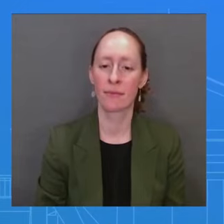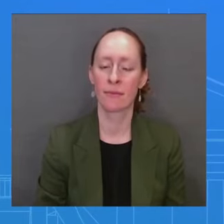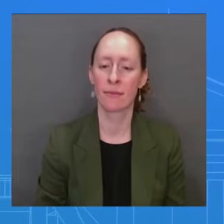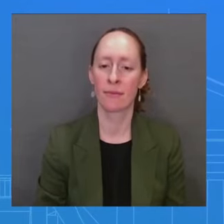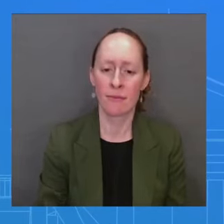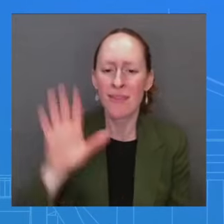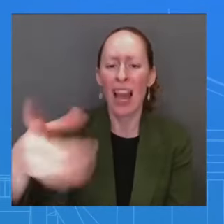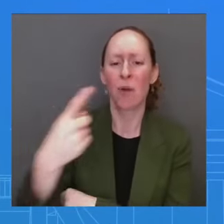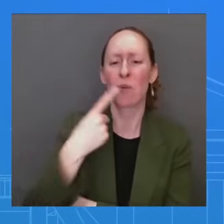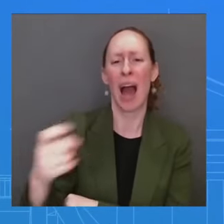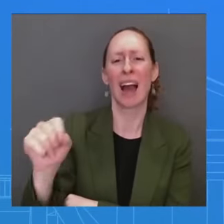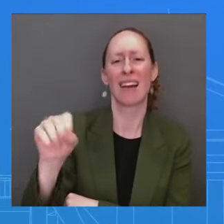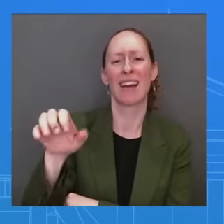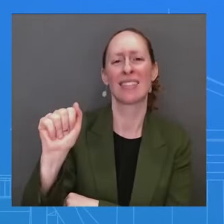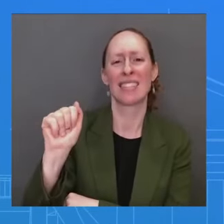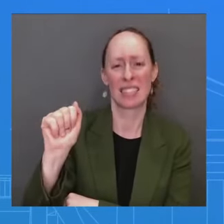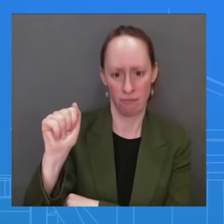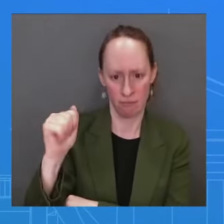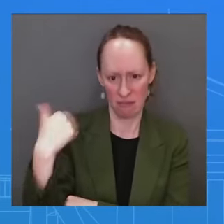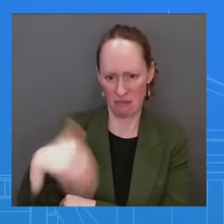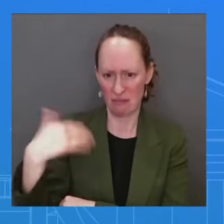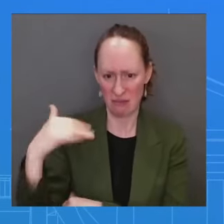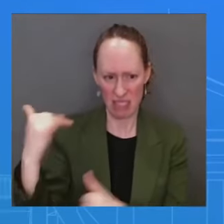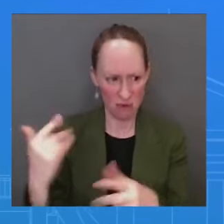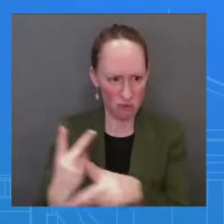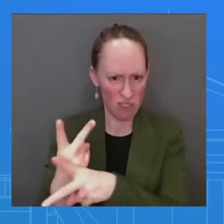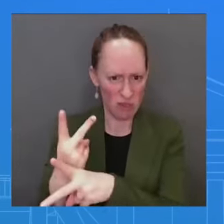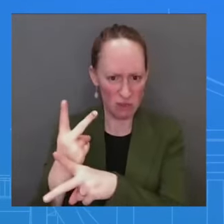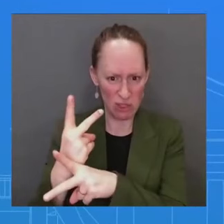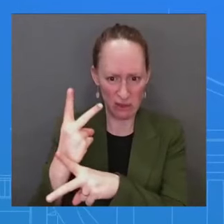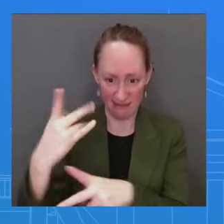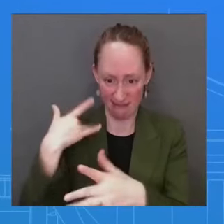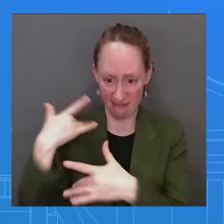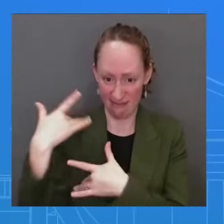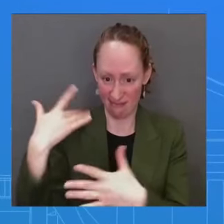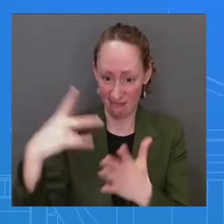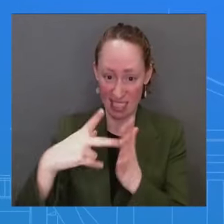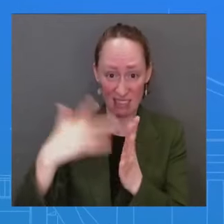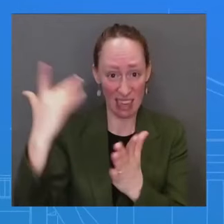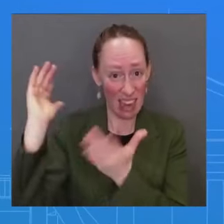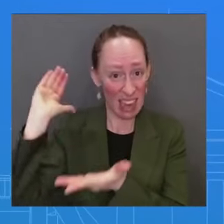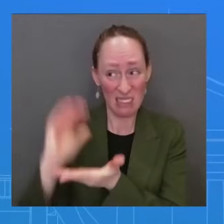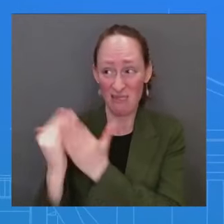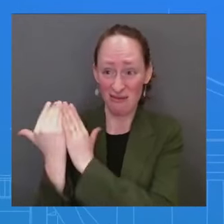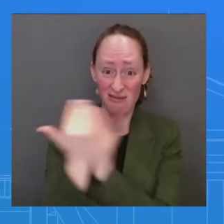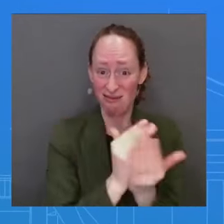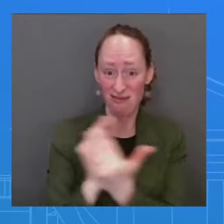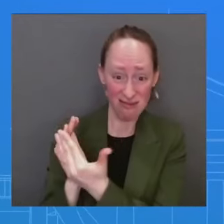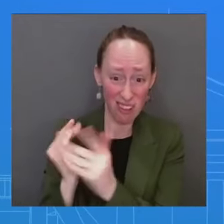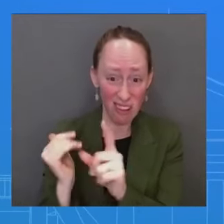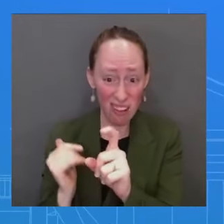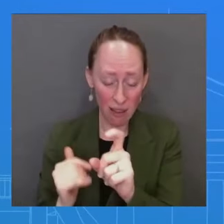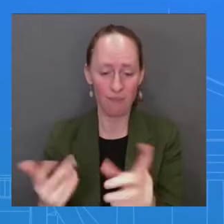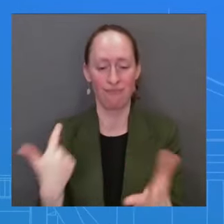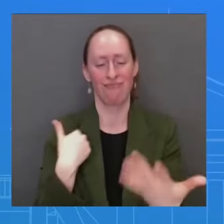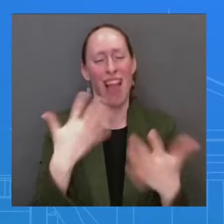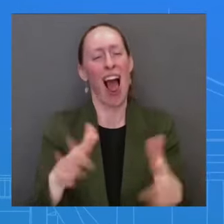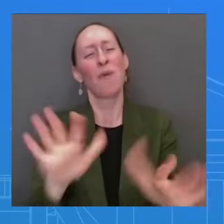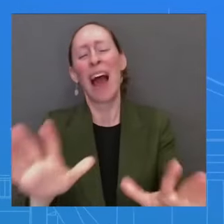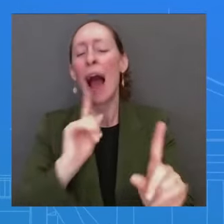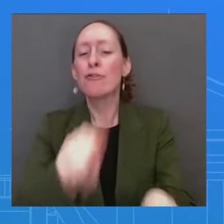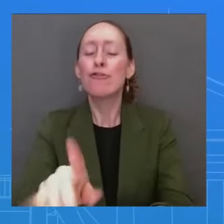far not working to deter future attacks? I think I just answered that exact question. But can you say a little more about, I mean, does the mission